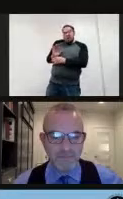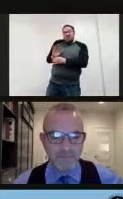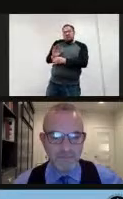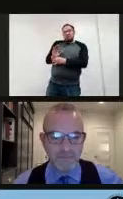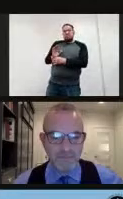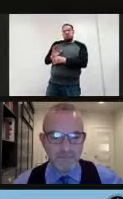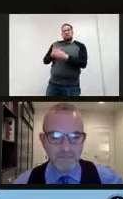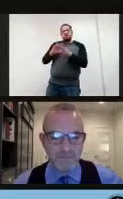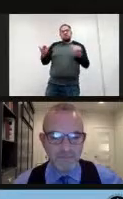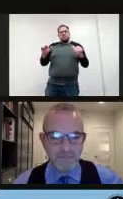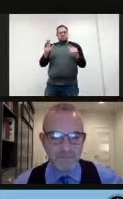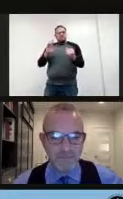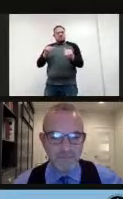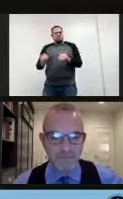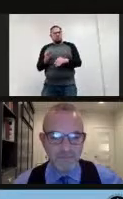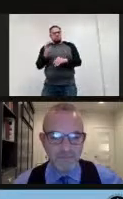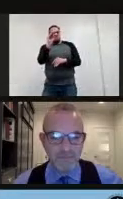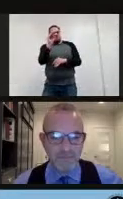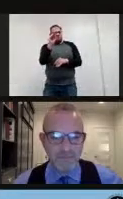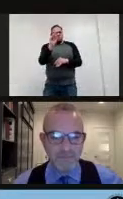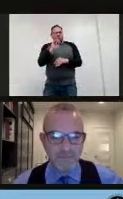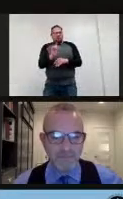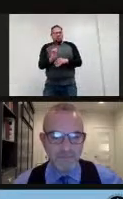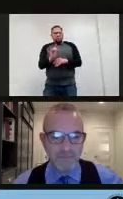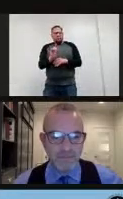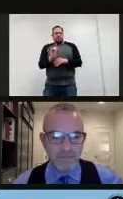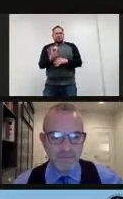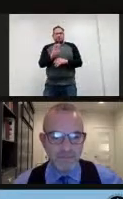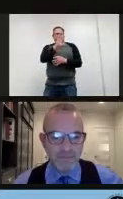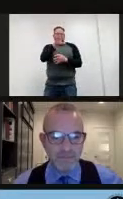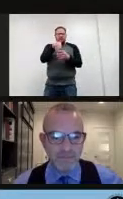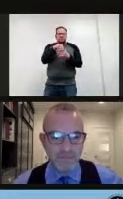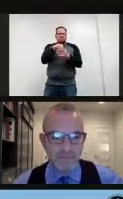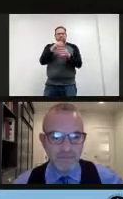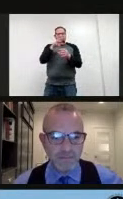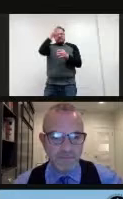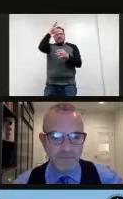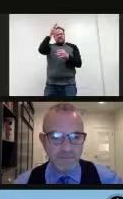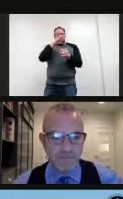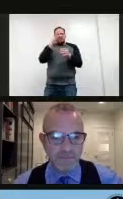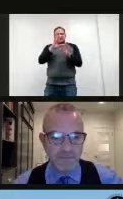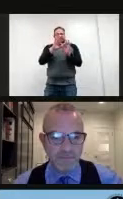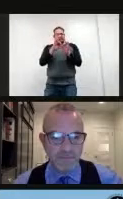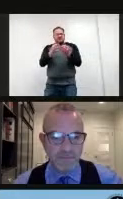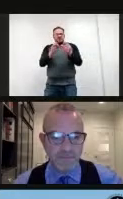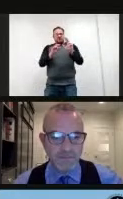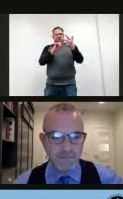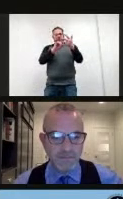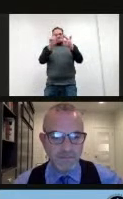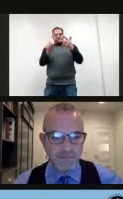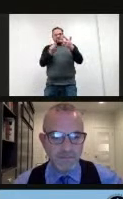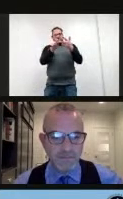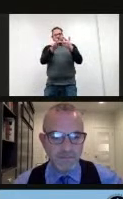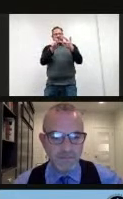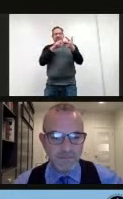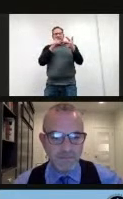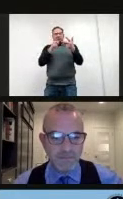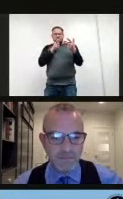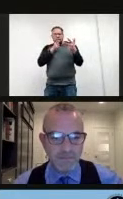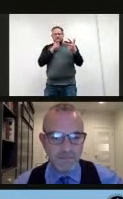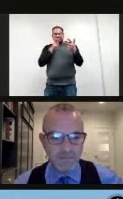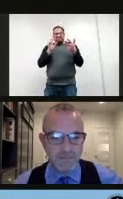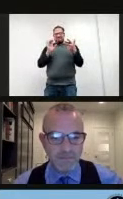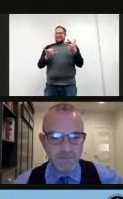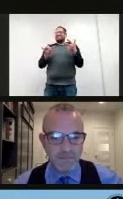this was put, which includes parents and families on the third bullet underneath and who,